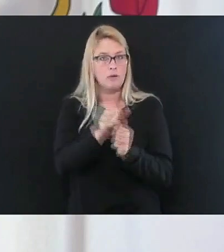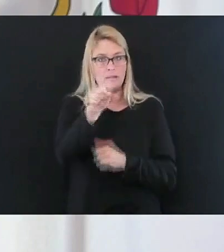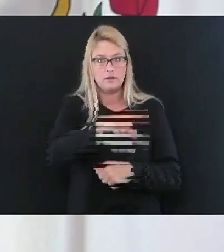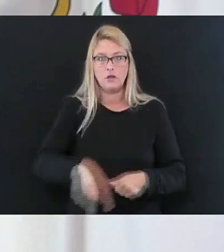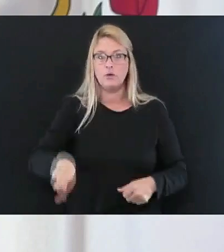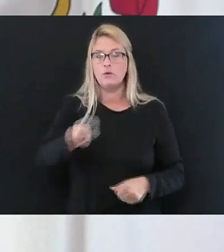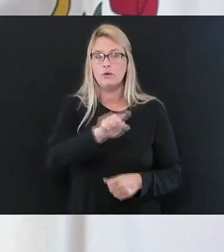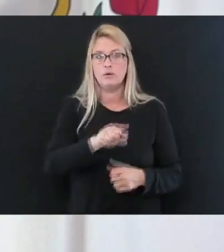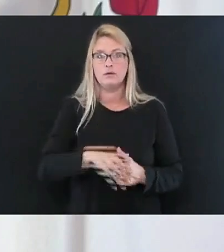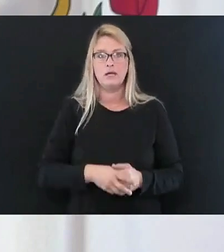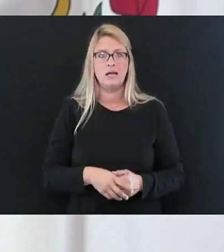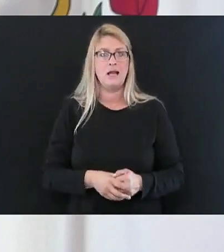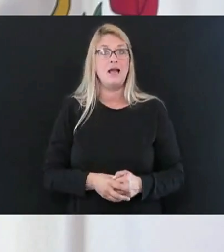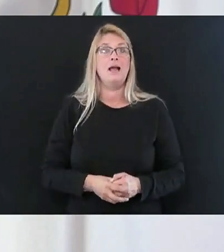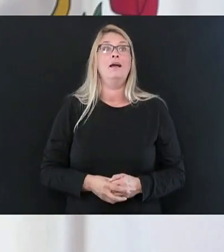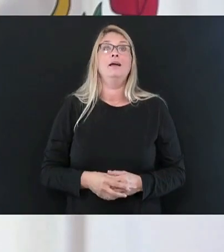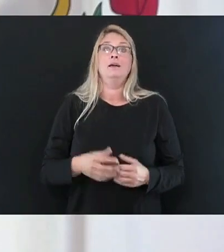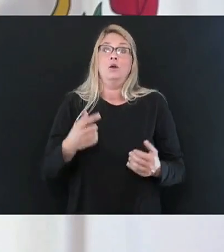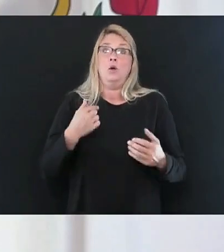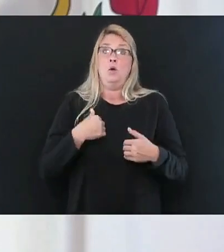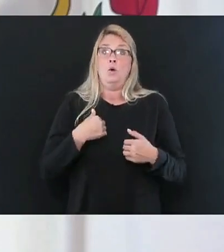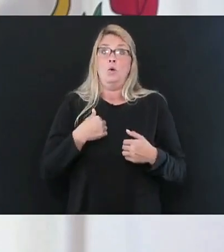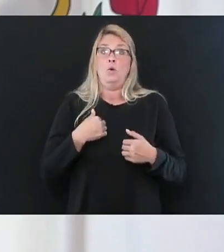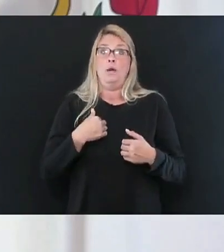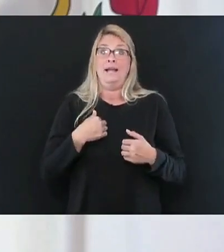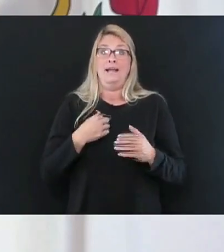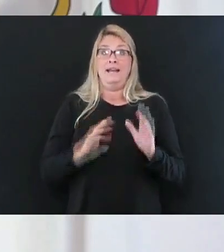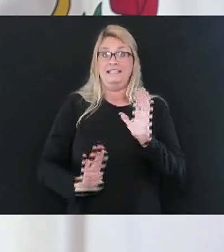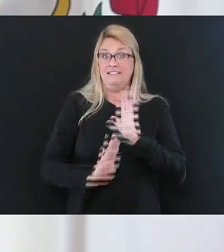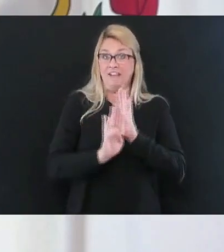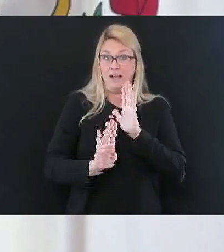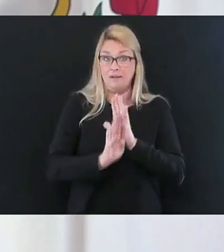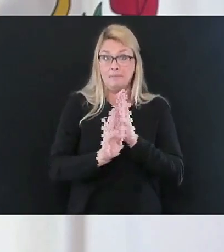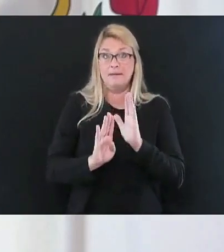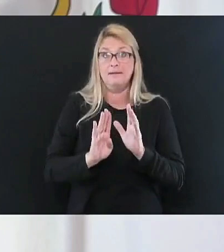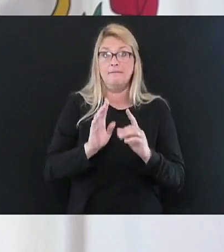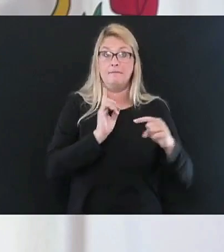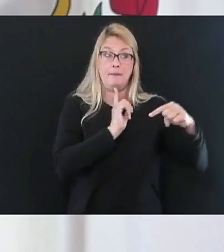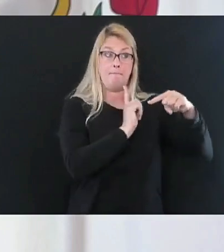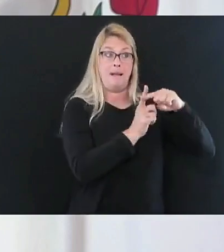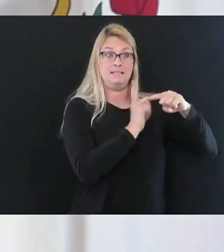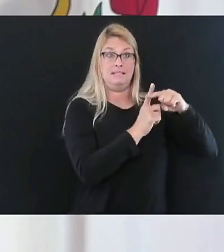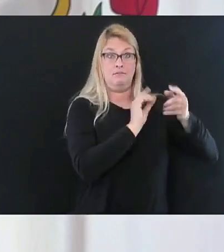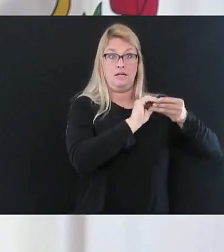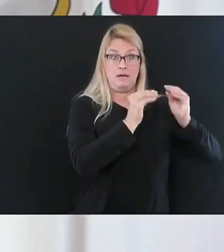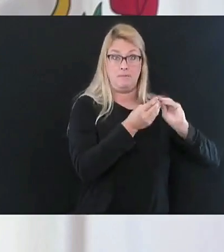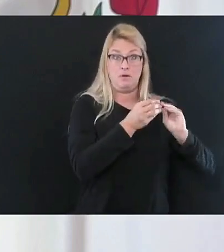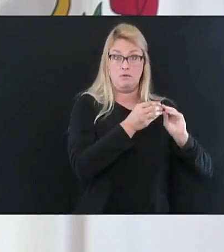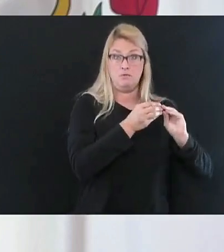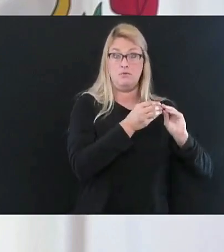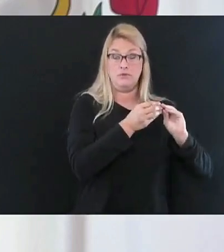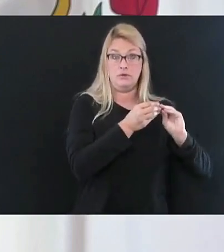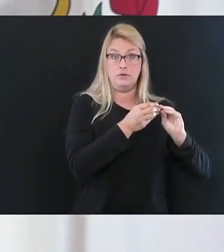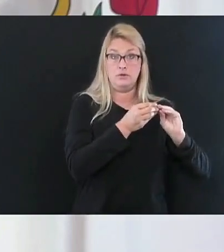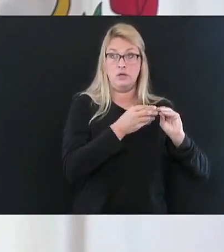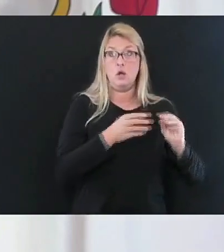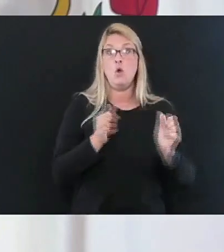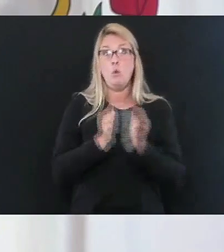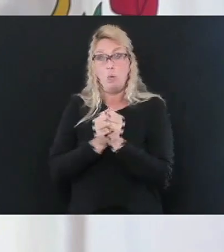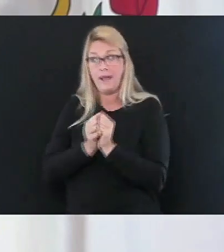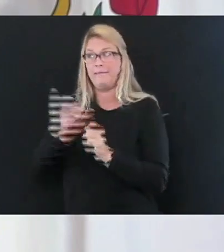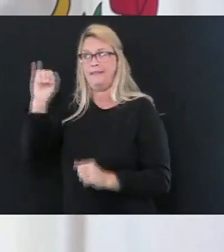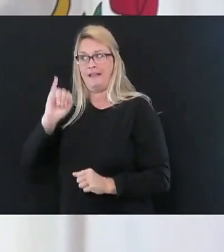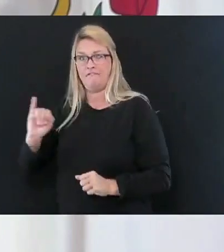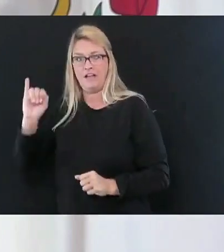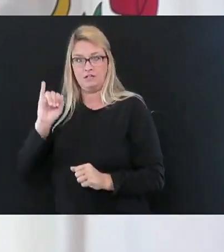watching. We came up with a positivity metric, in addition to the infection metric,